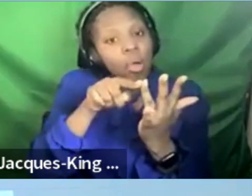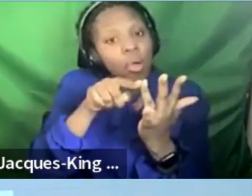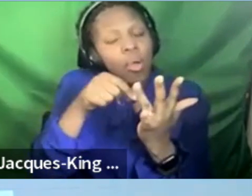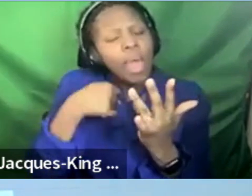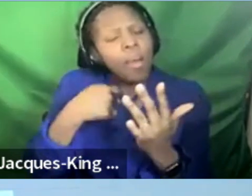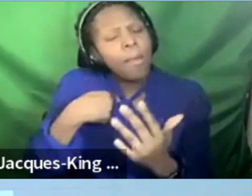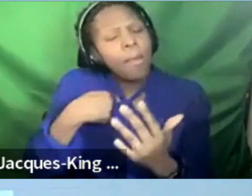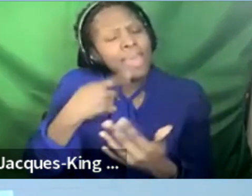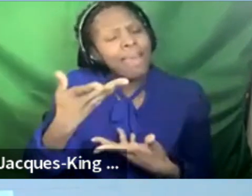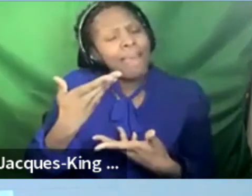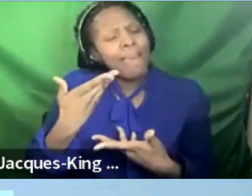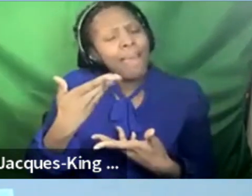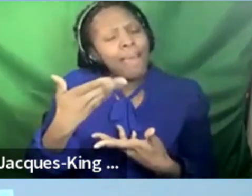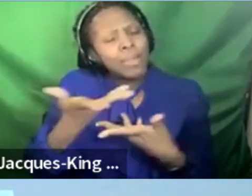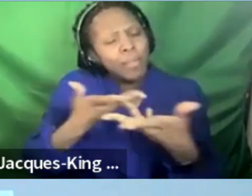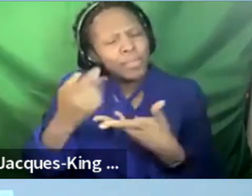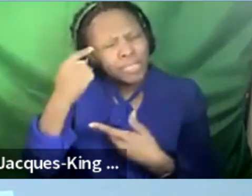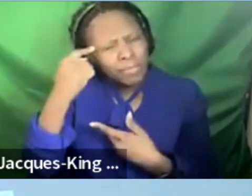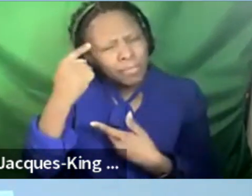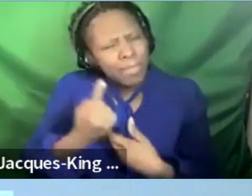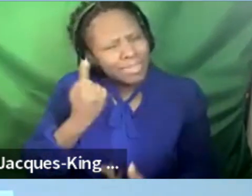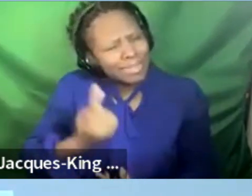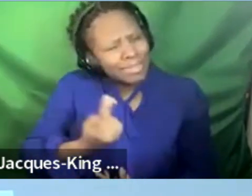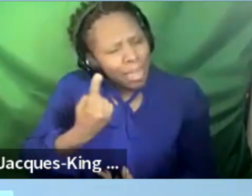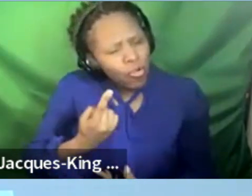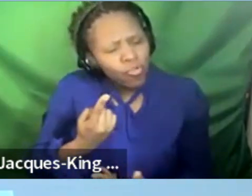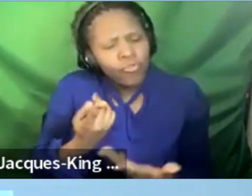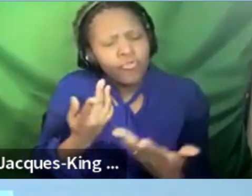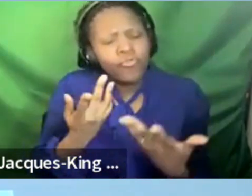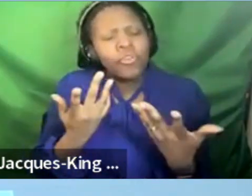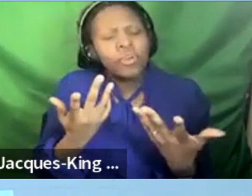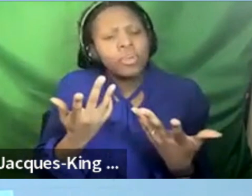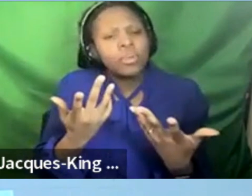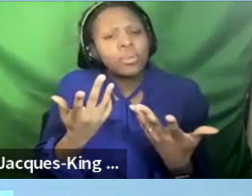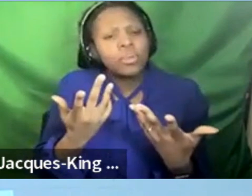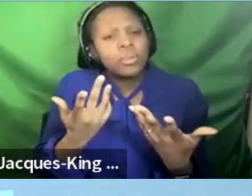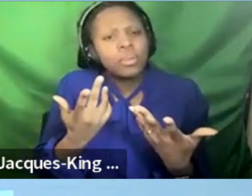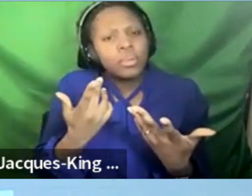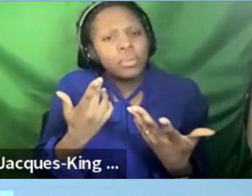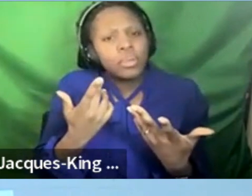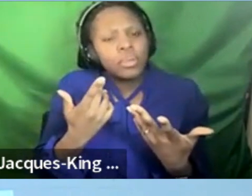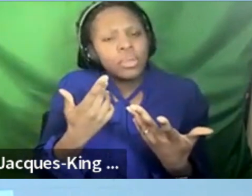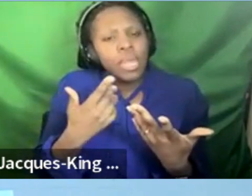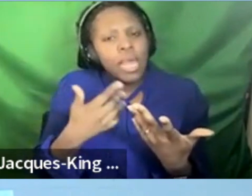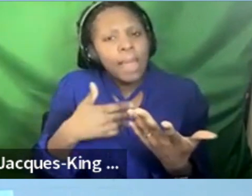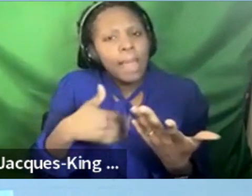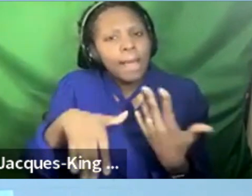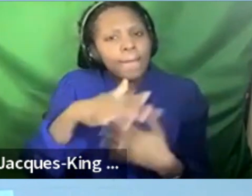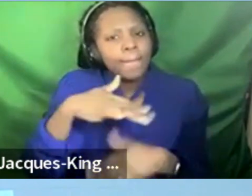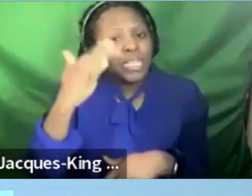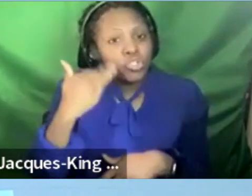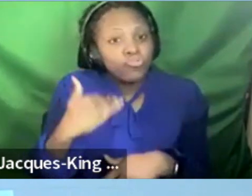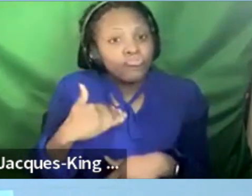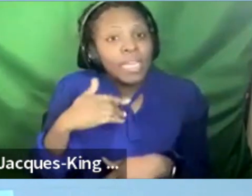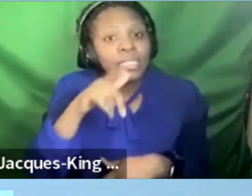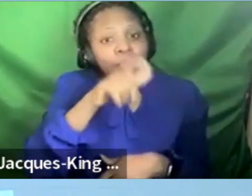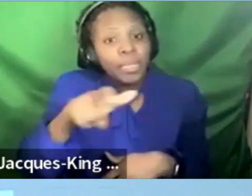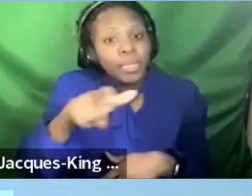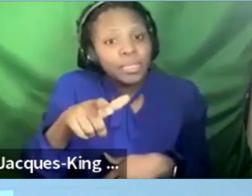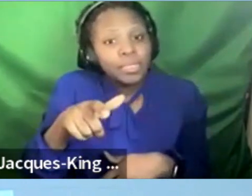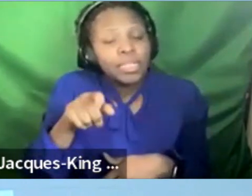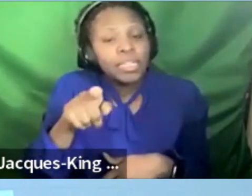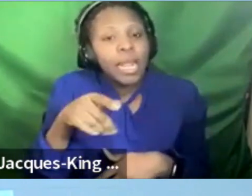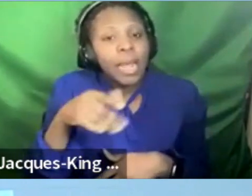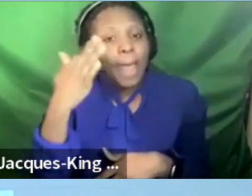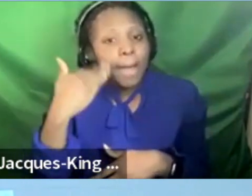I'm having conversations in my head about being a mixed race person playing